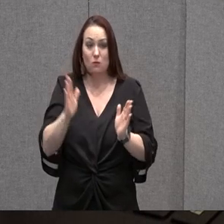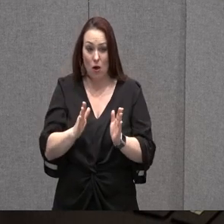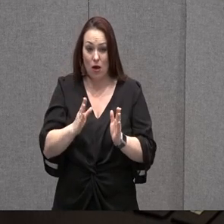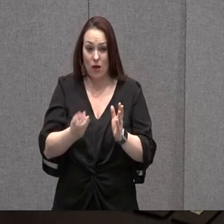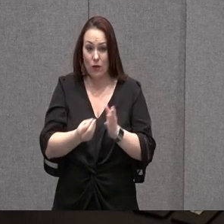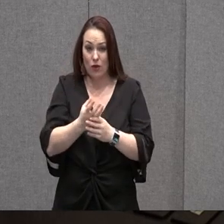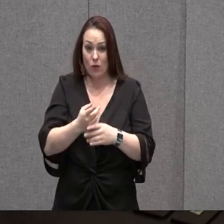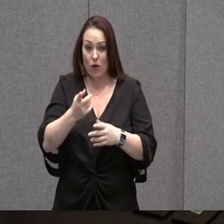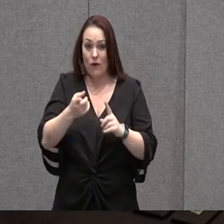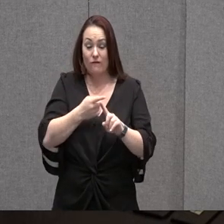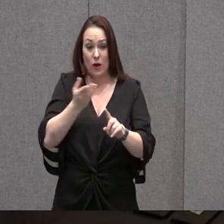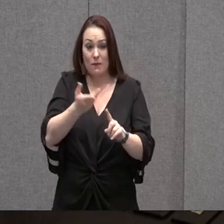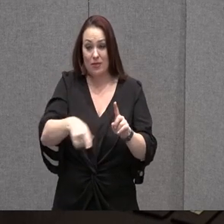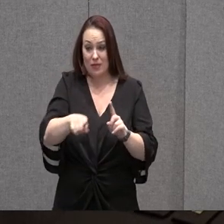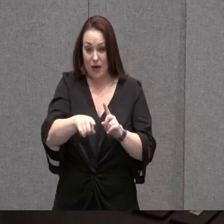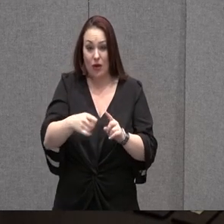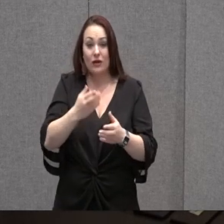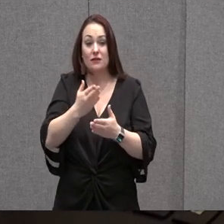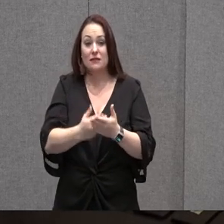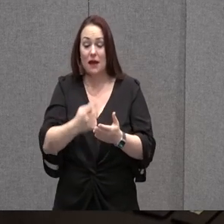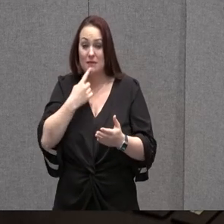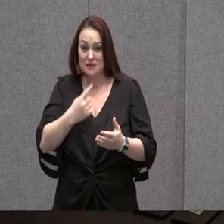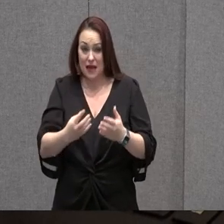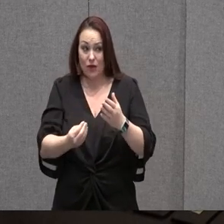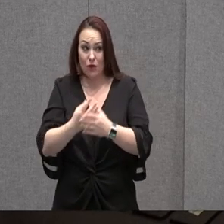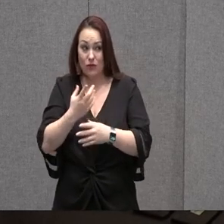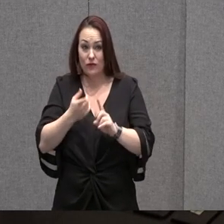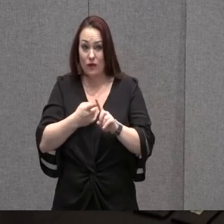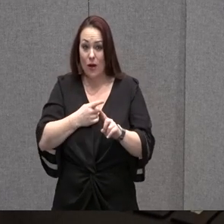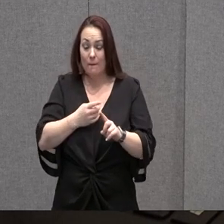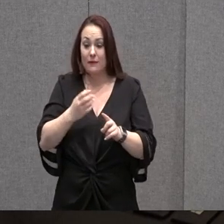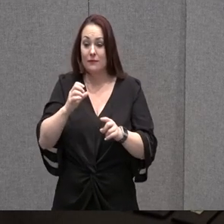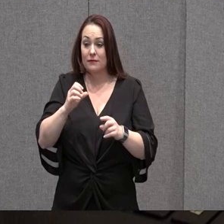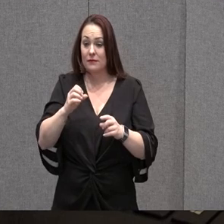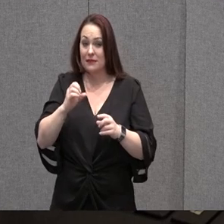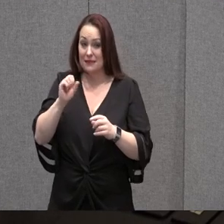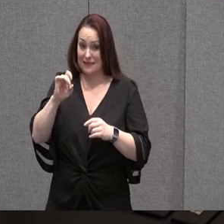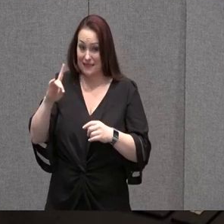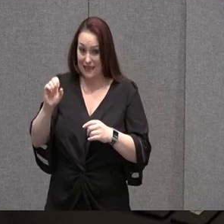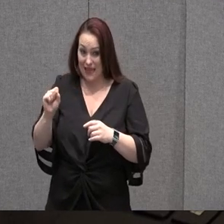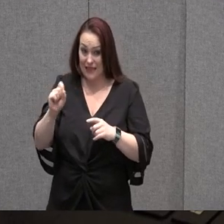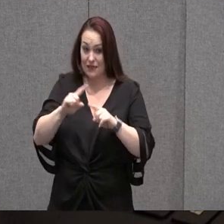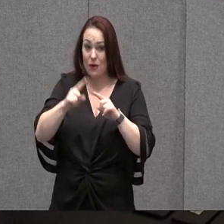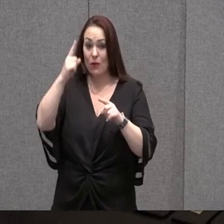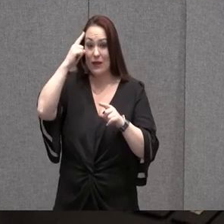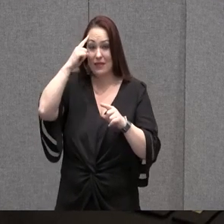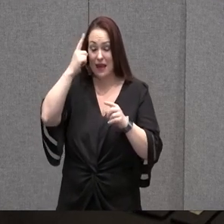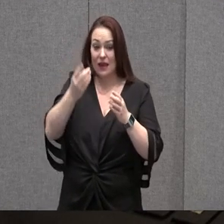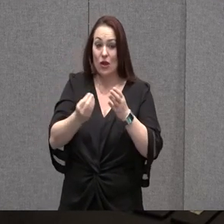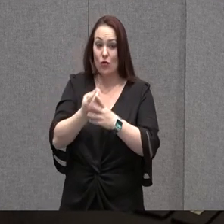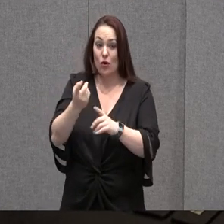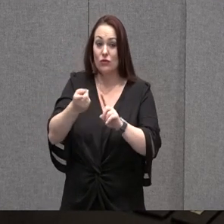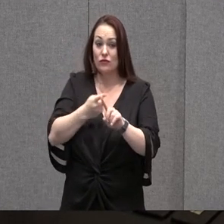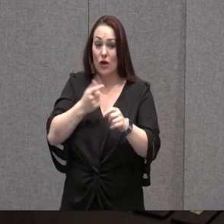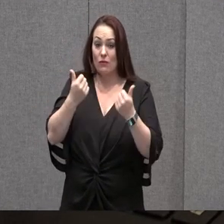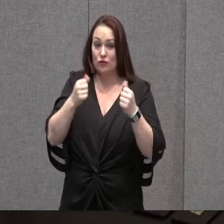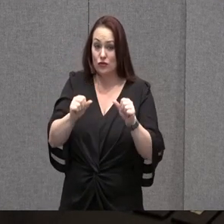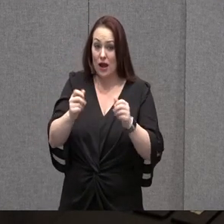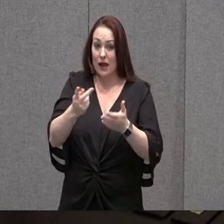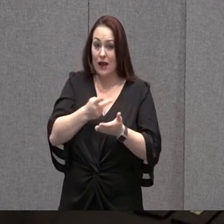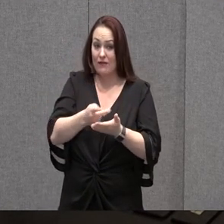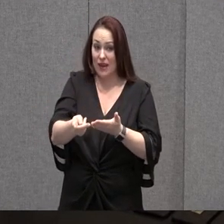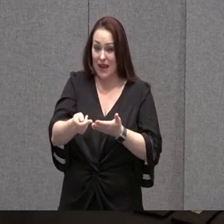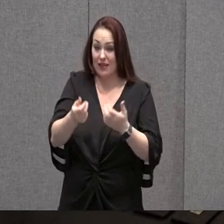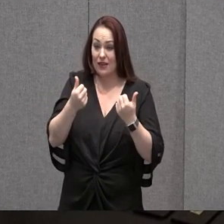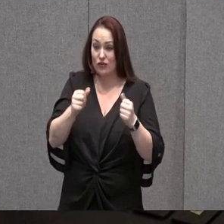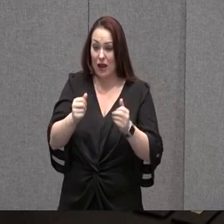there. Some say that a garden just grows from seeds, but we think it grows from trying and failing